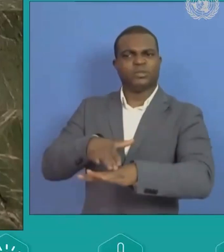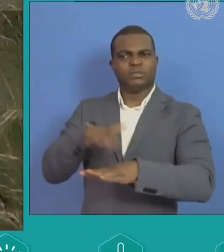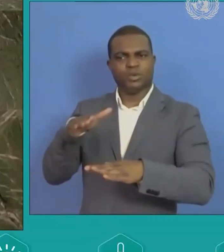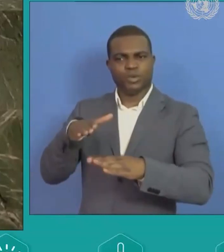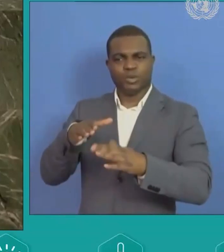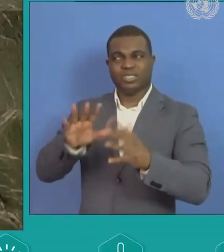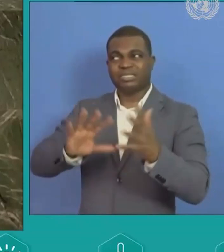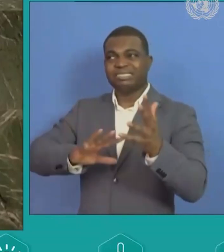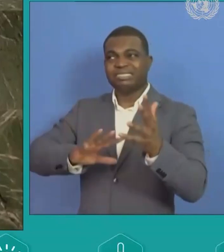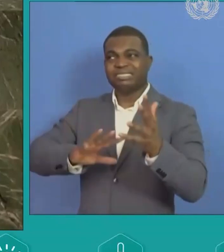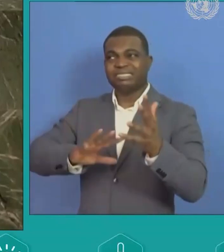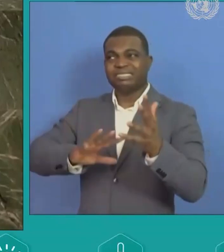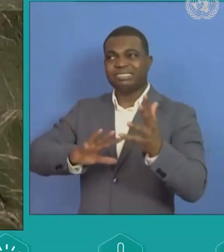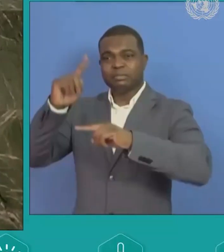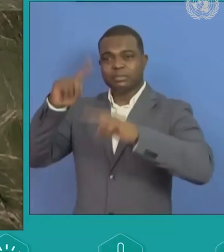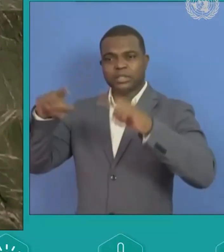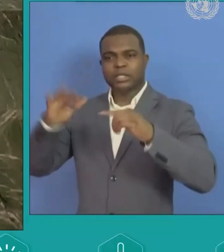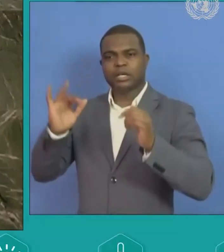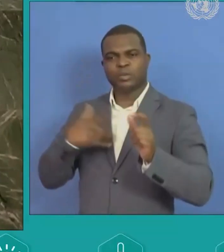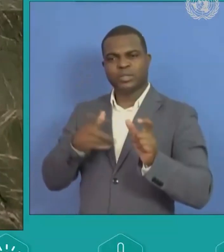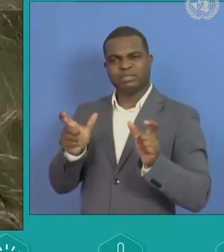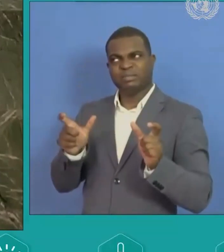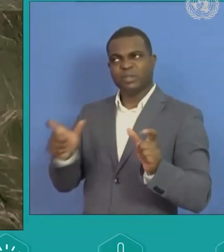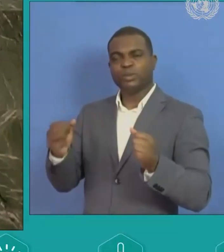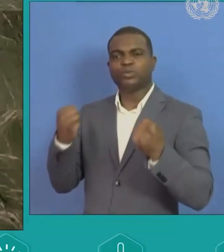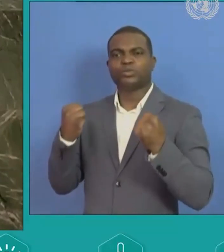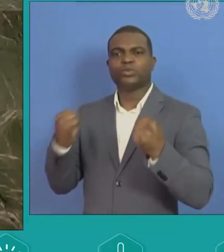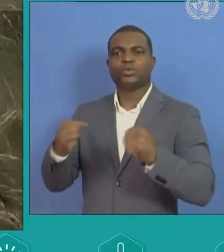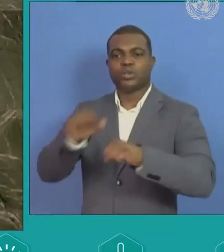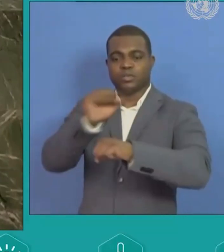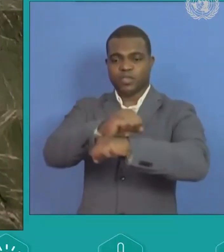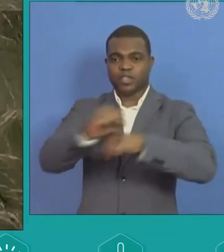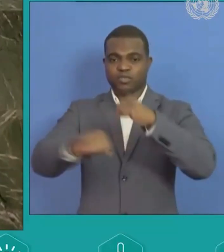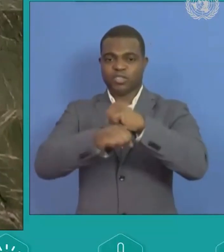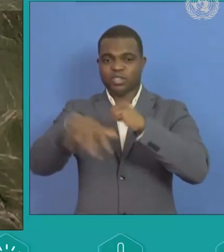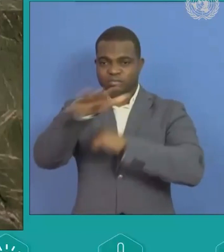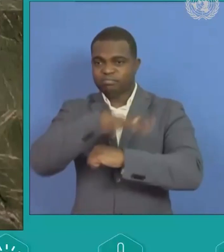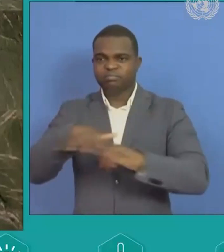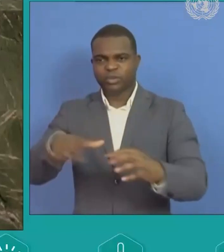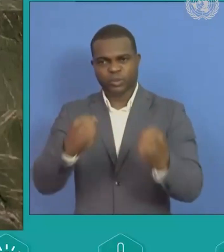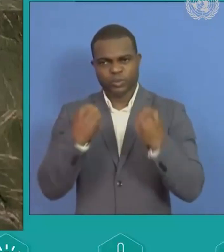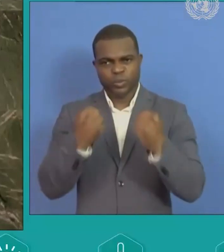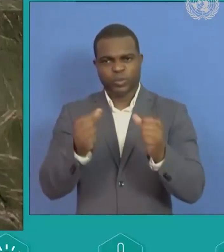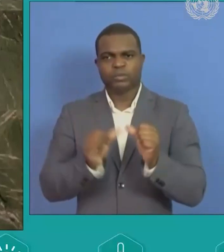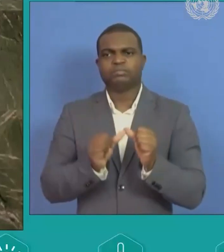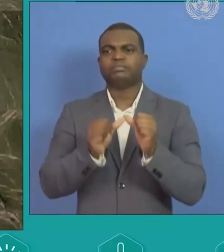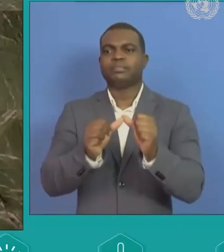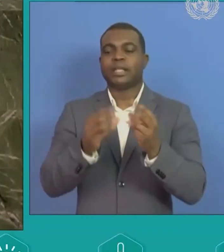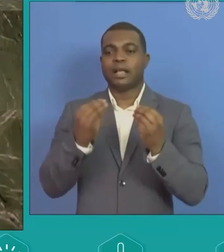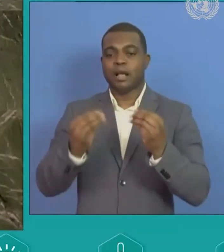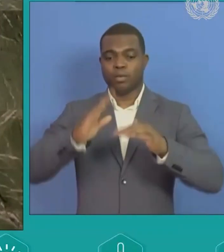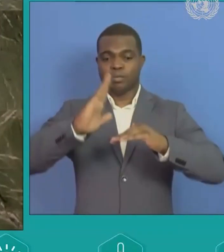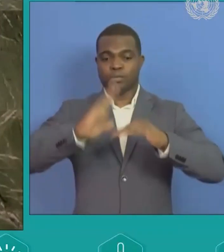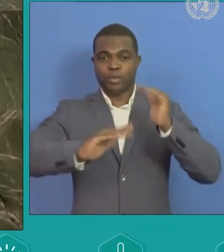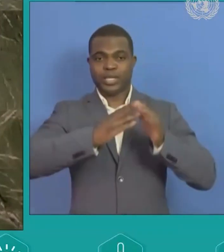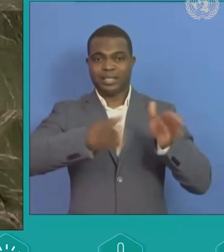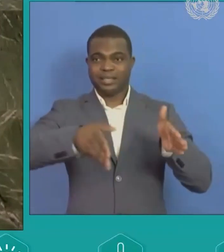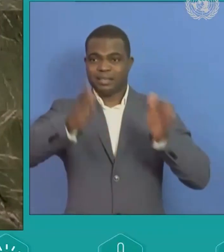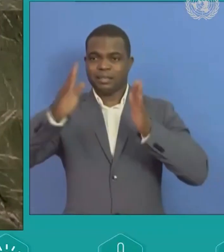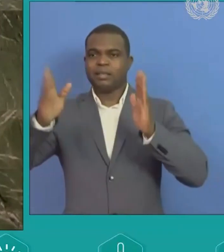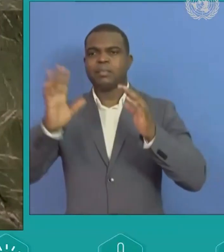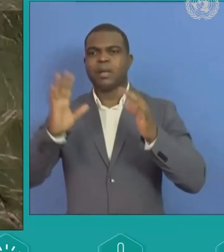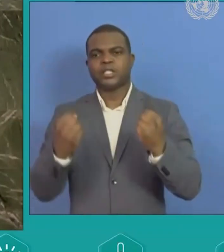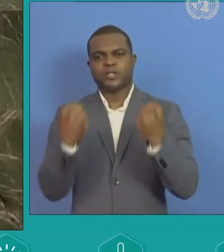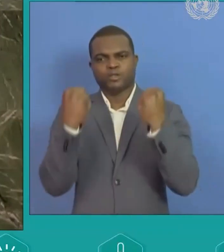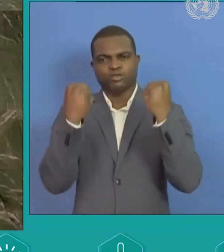2. The transfer of technology, including enhanced early warning systems that can quickly